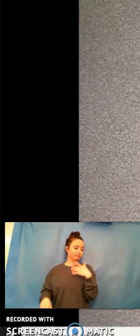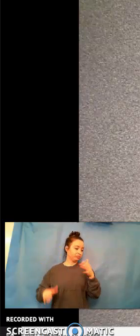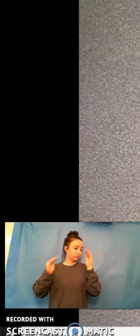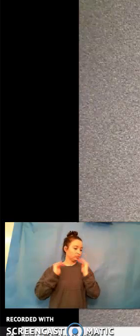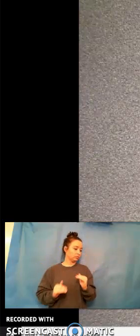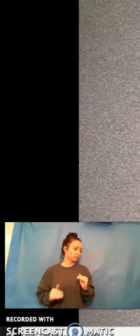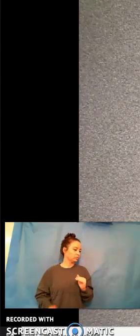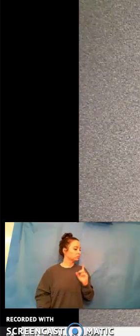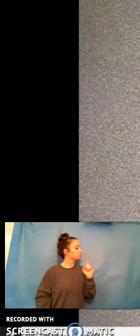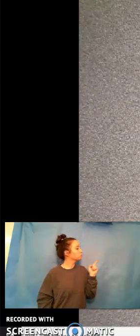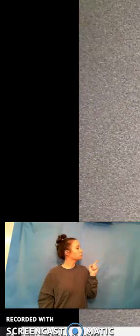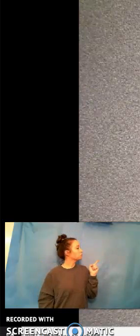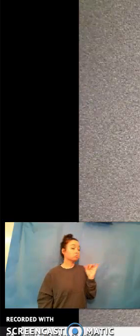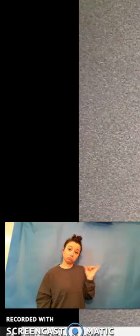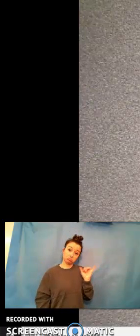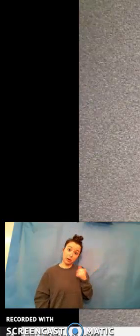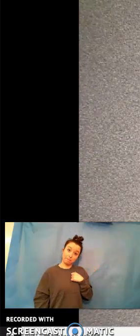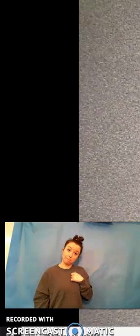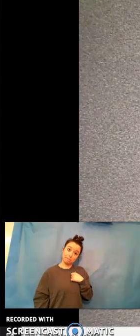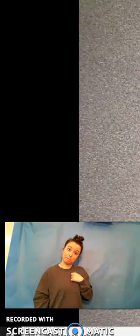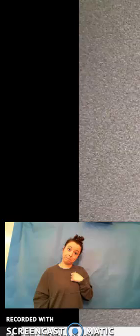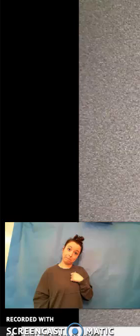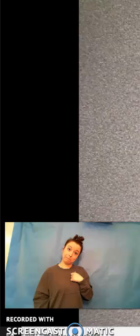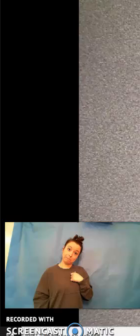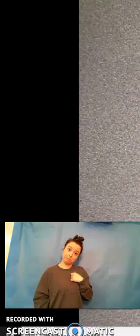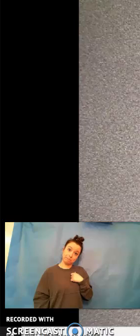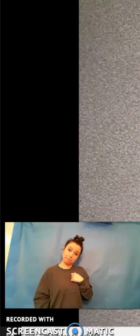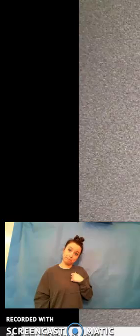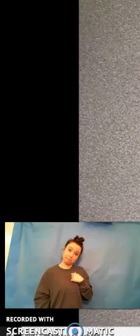one. Are all of his pieces the same size and shape?